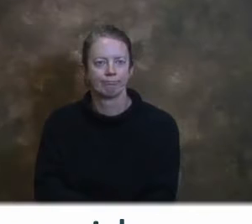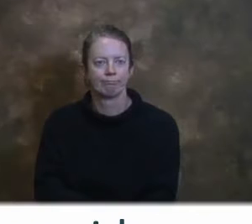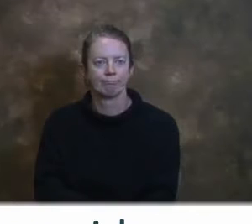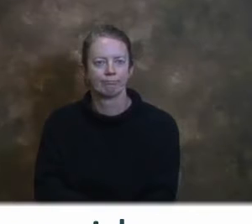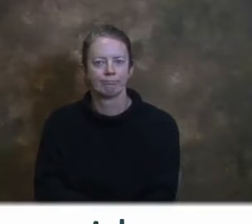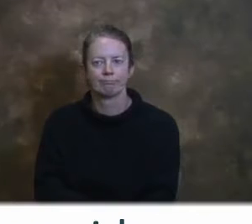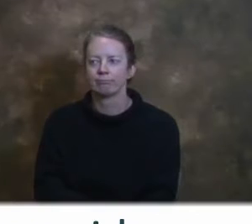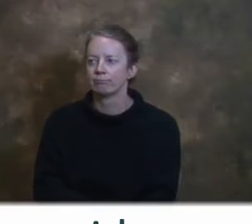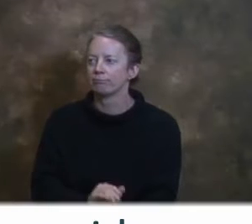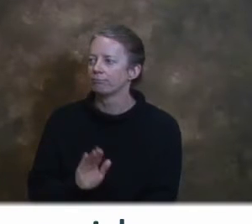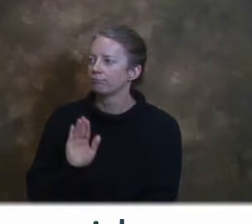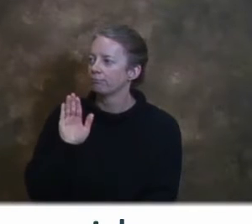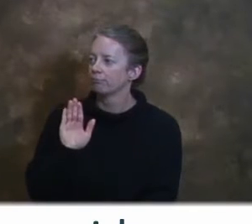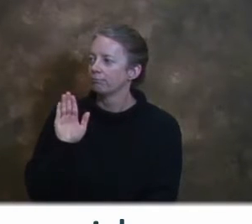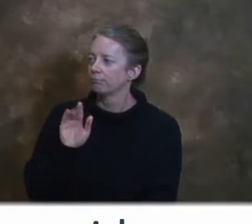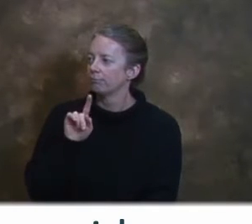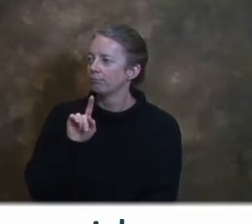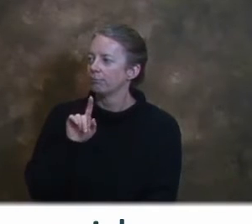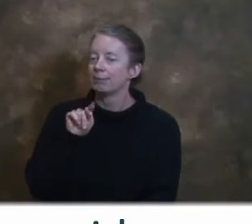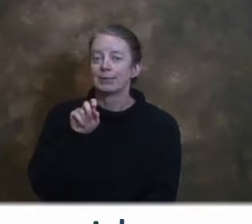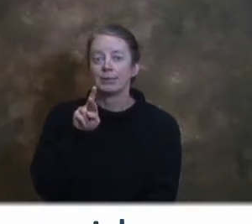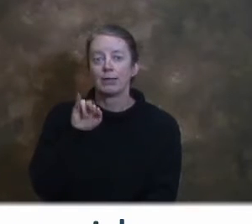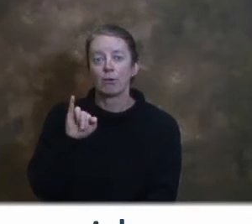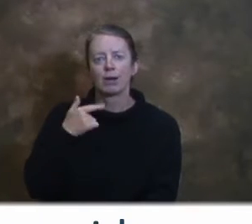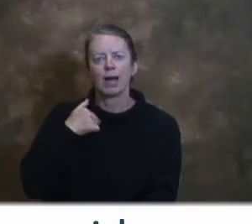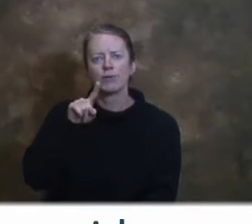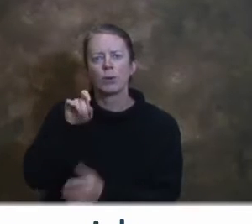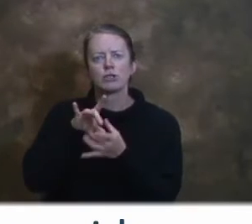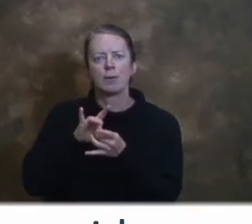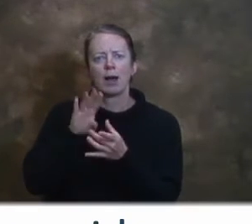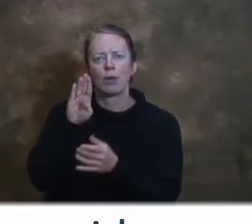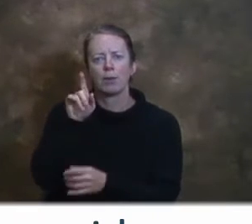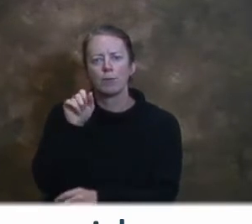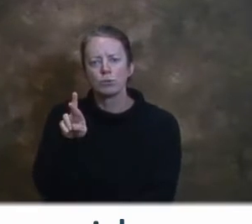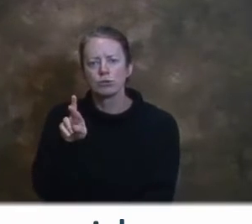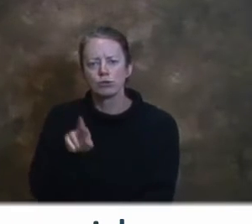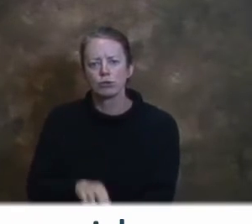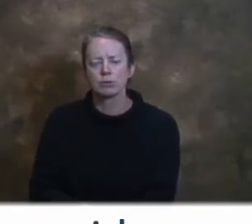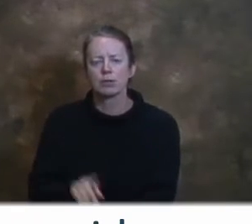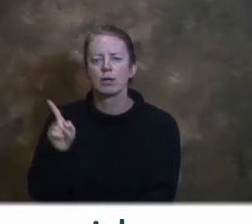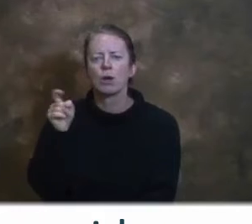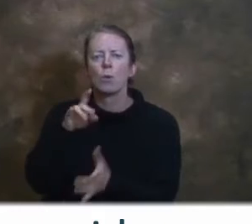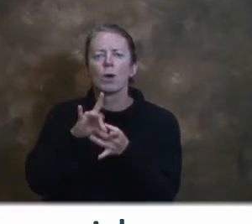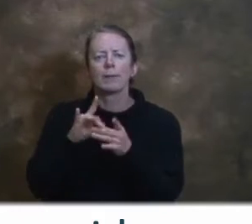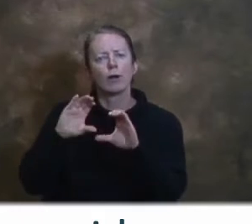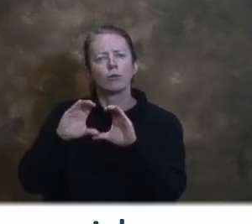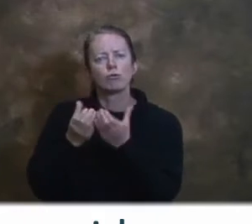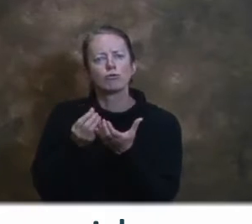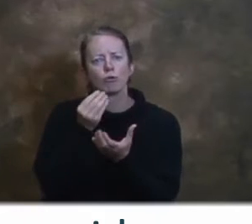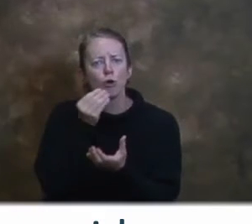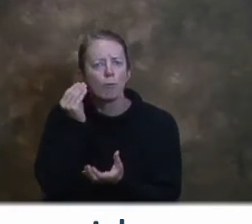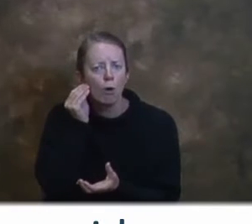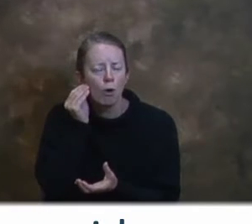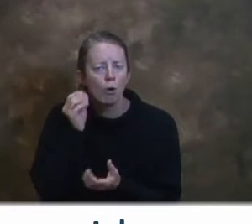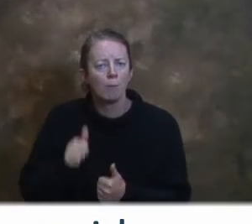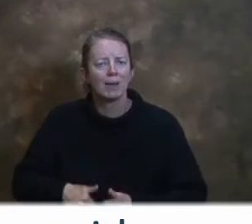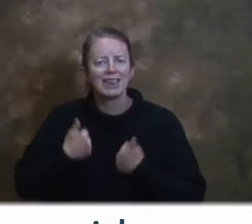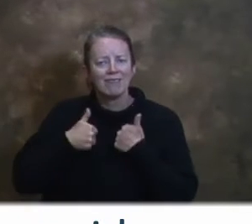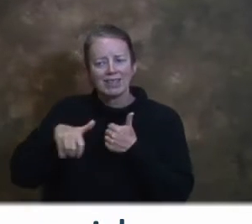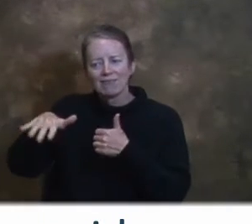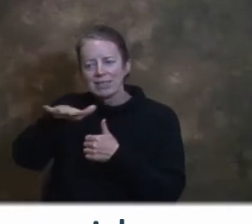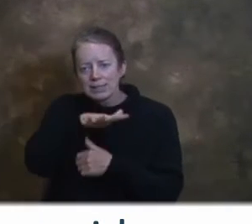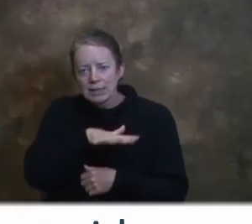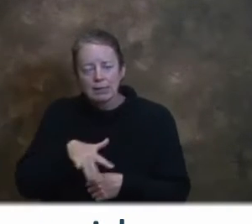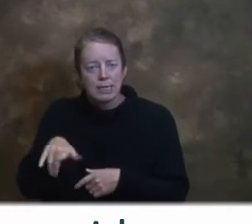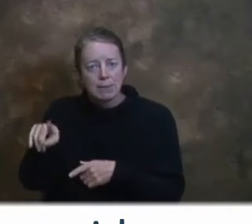Stacie, a question about the boosters. Yes. Do you have a sense for the congregant living facilities about boosters for those, and how